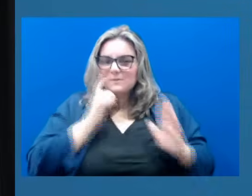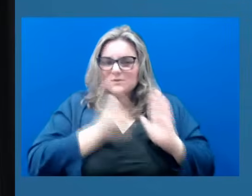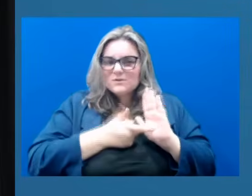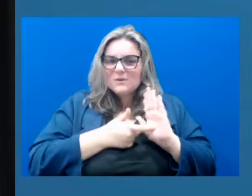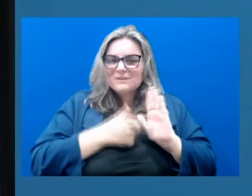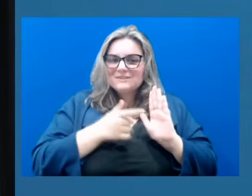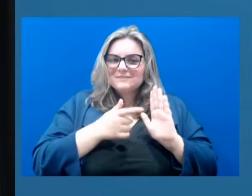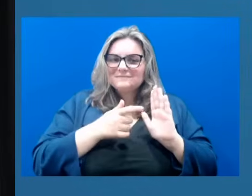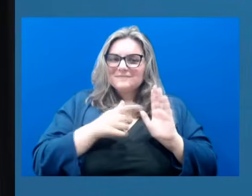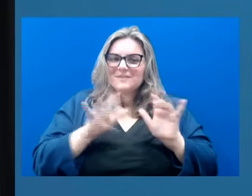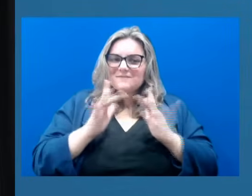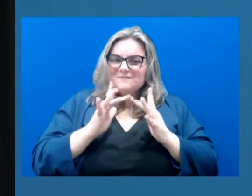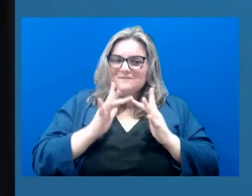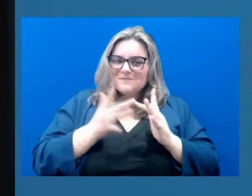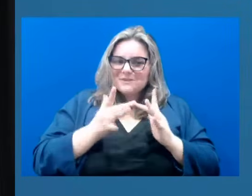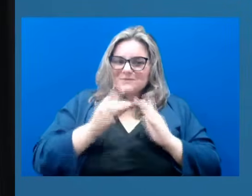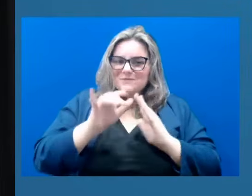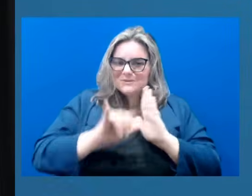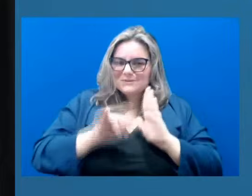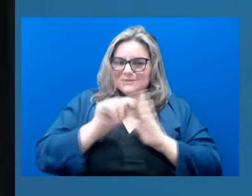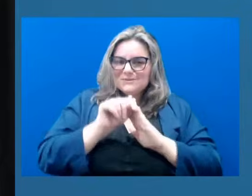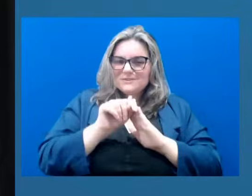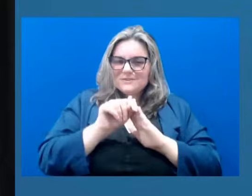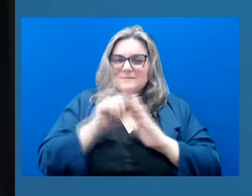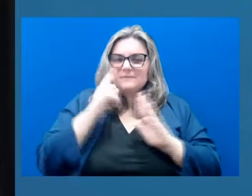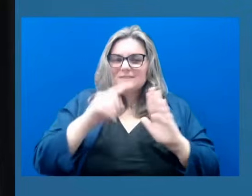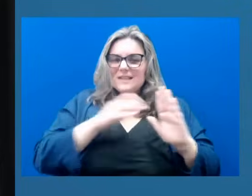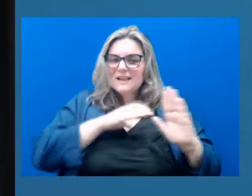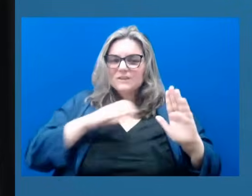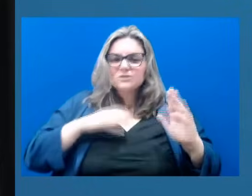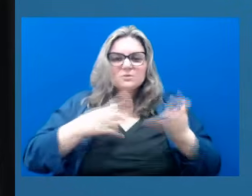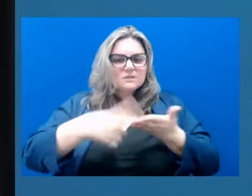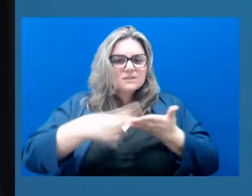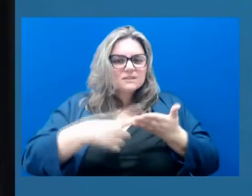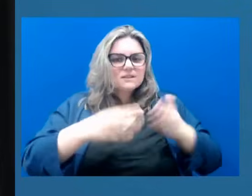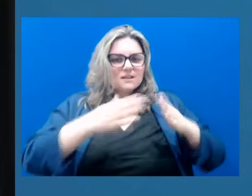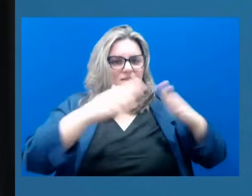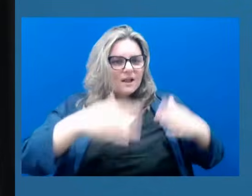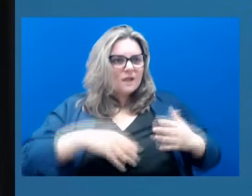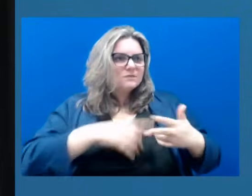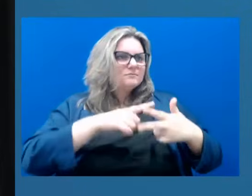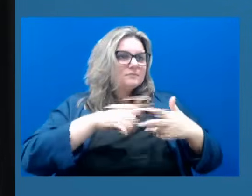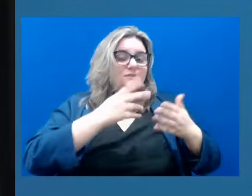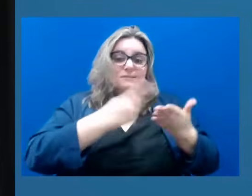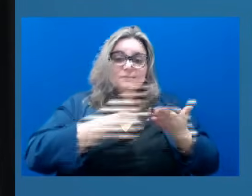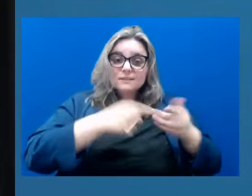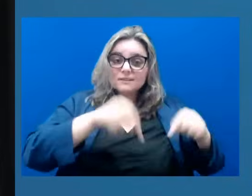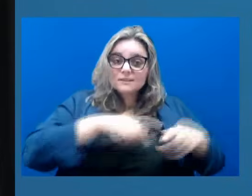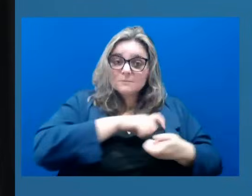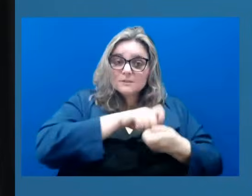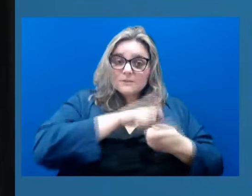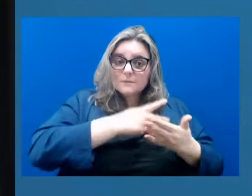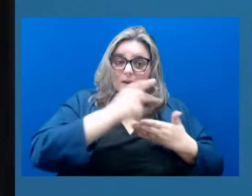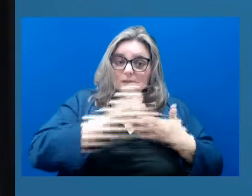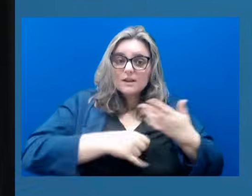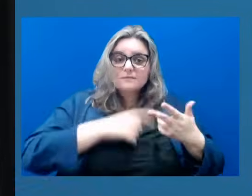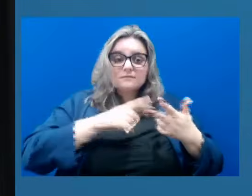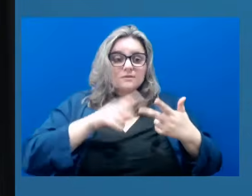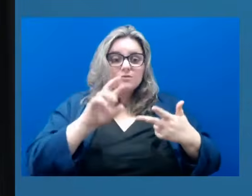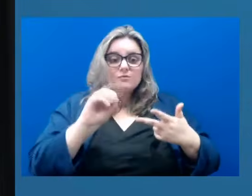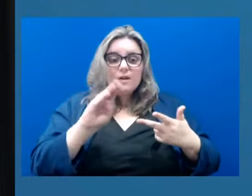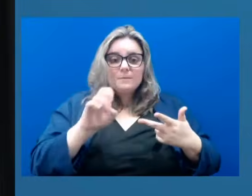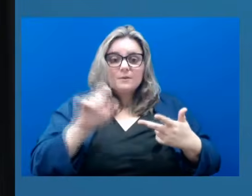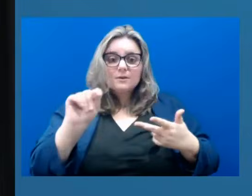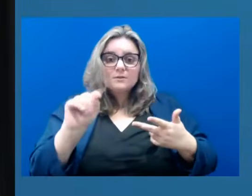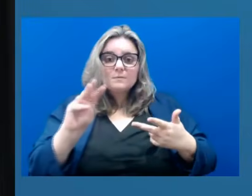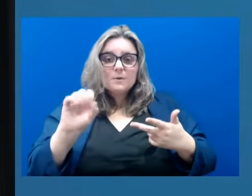on the Mayor's Council when she was talking about housing, and she was talking about this project, and she was talking about the Robert Moses project that broke up communities,